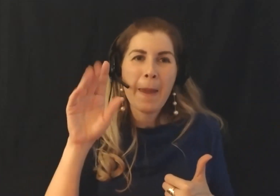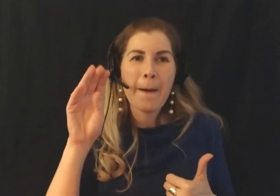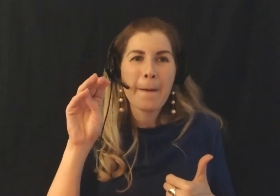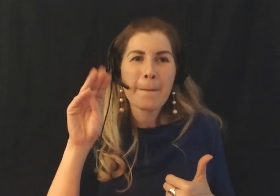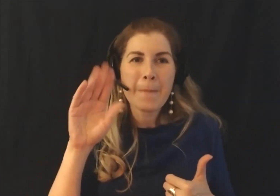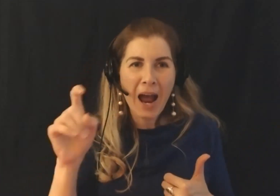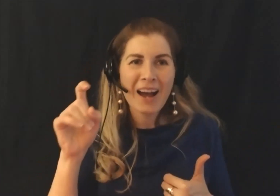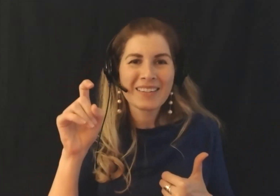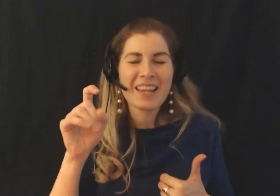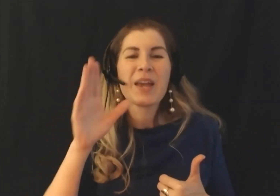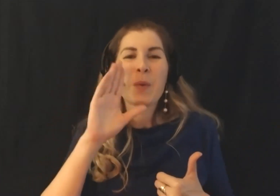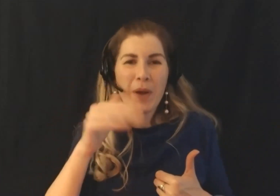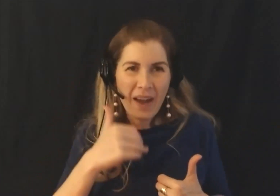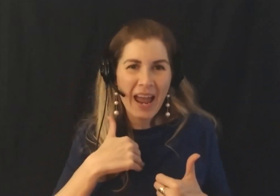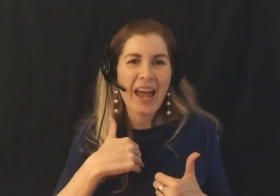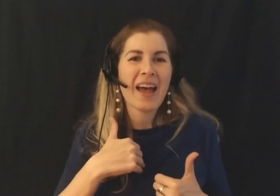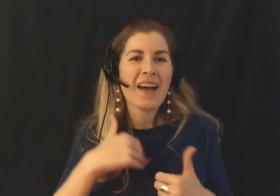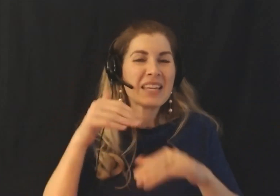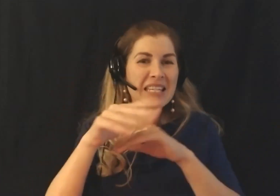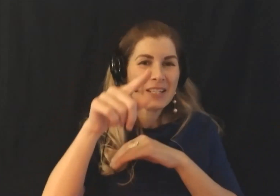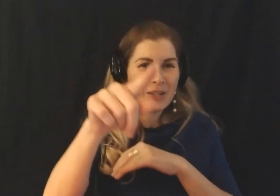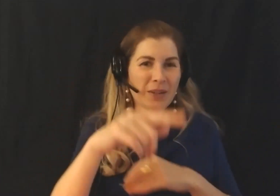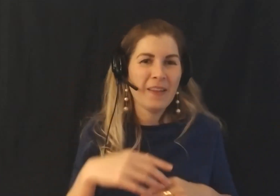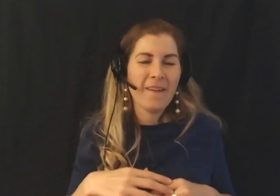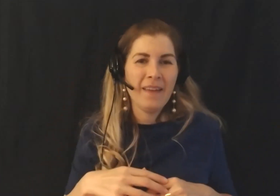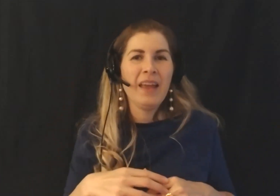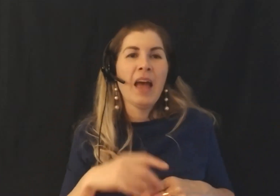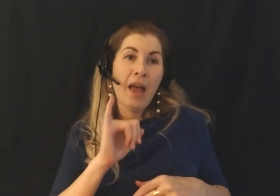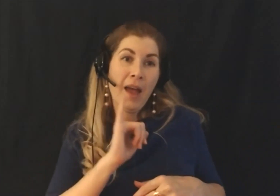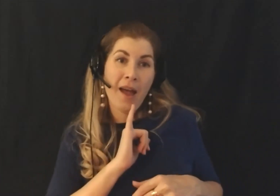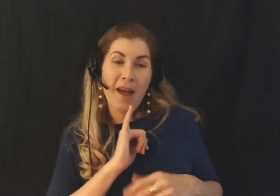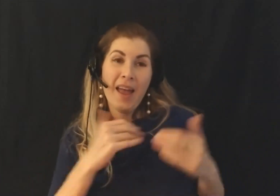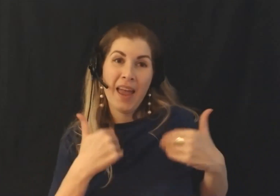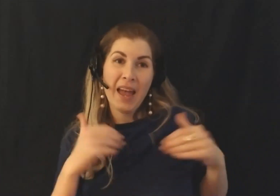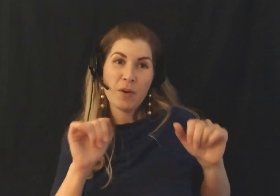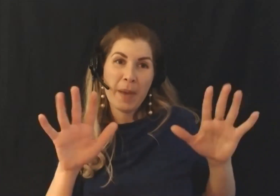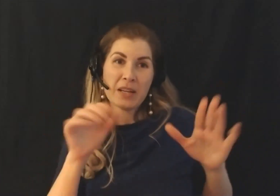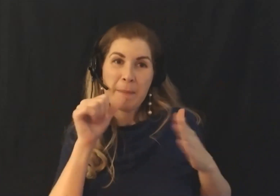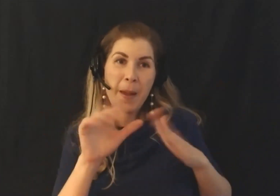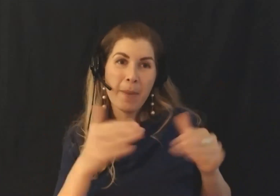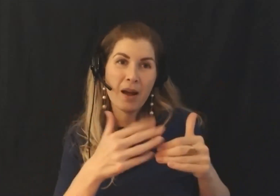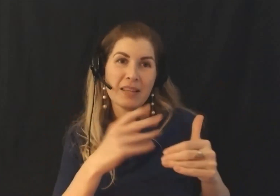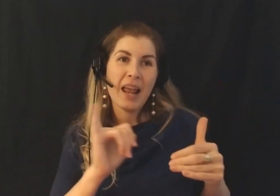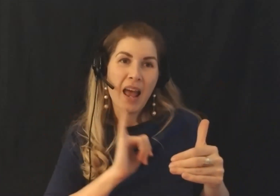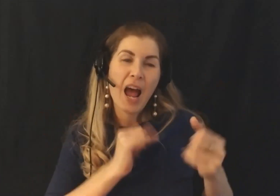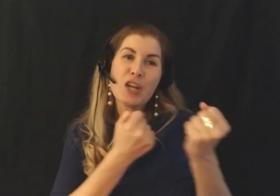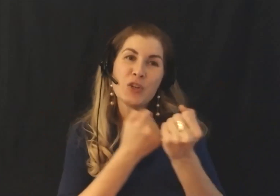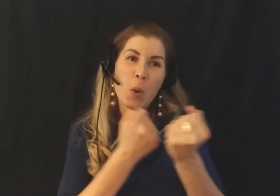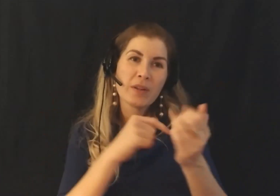1-800-MAIL-BOX, and we'll have it sent to you. I have a magic mailbox, and I endorse this